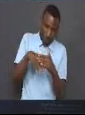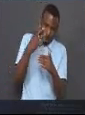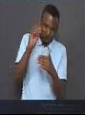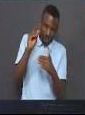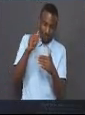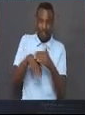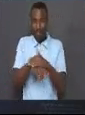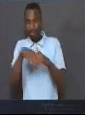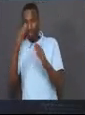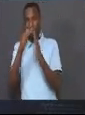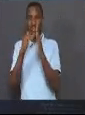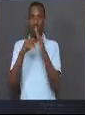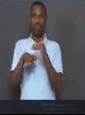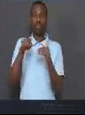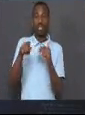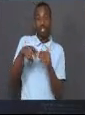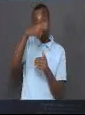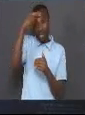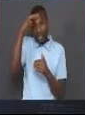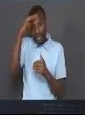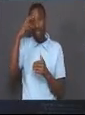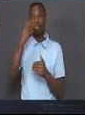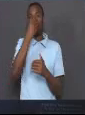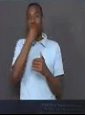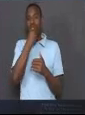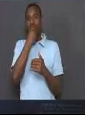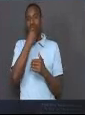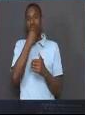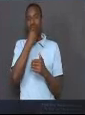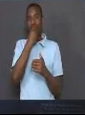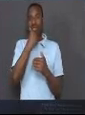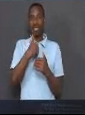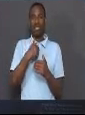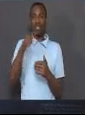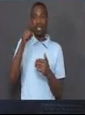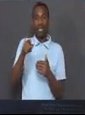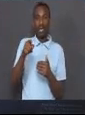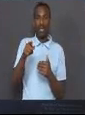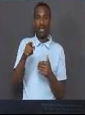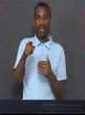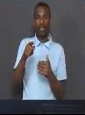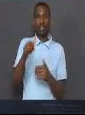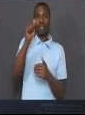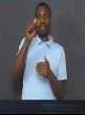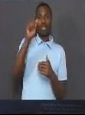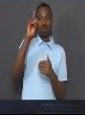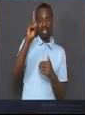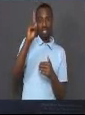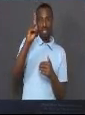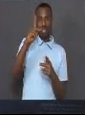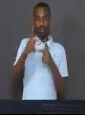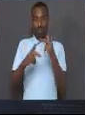a system as a result of heating. Thus, adiabatic